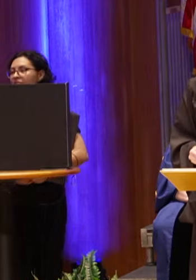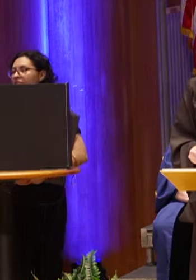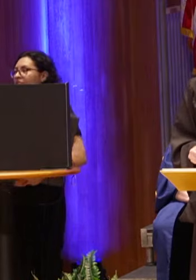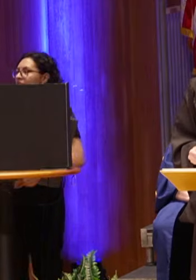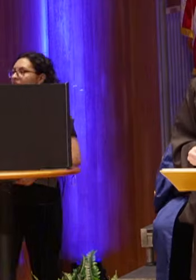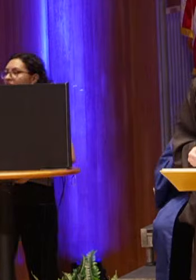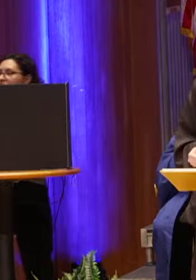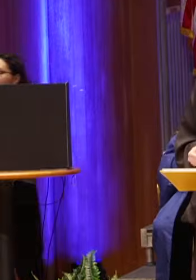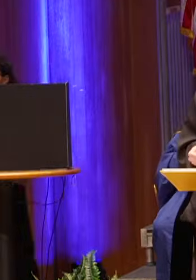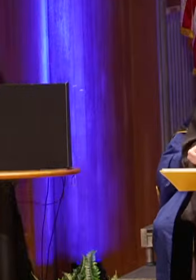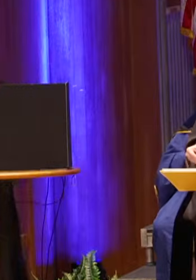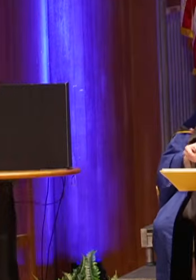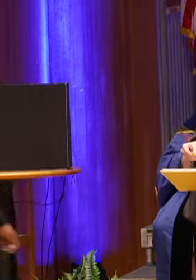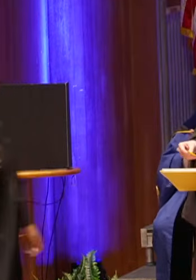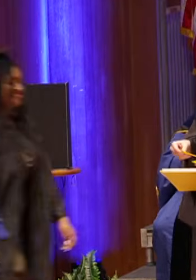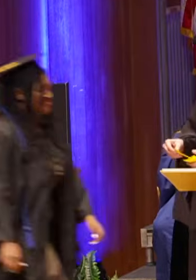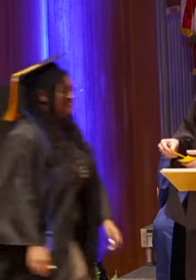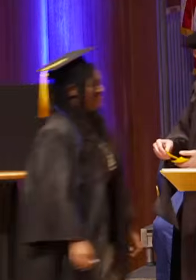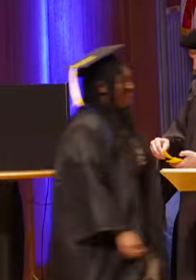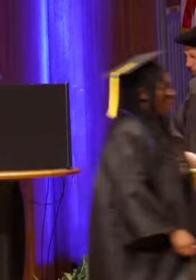Layla Misihu.